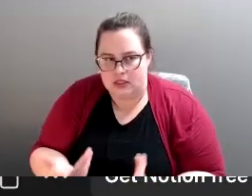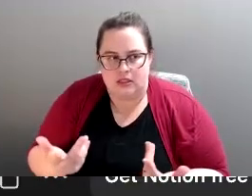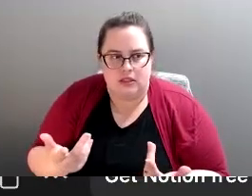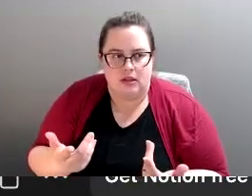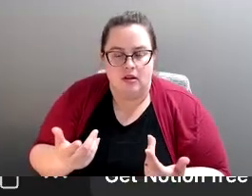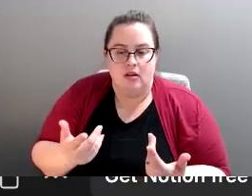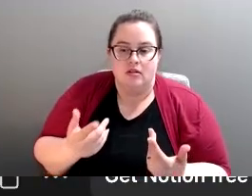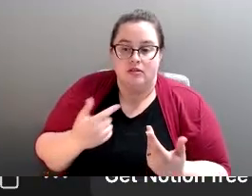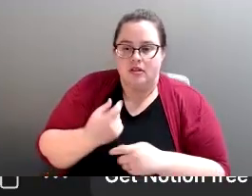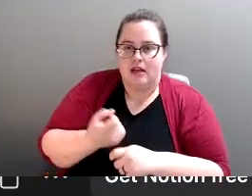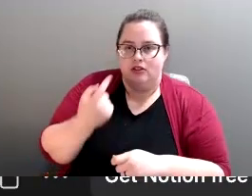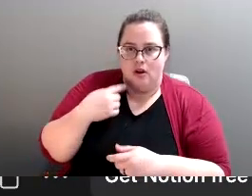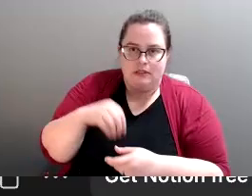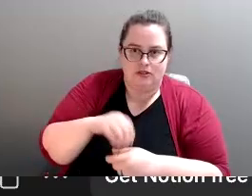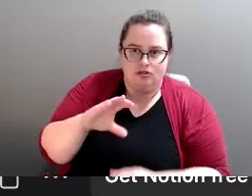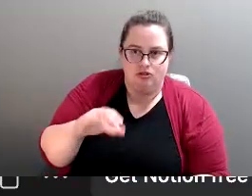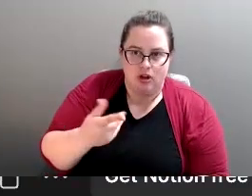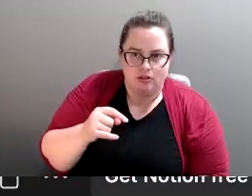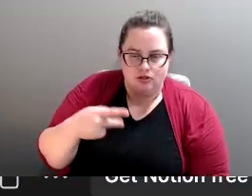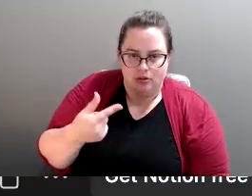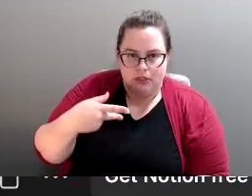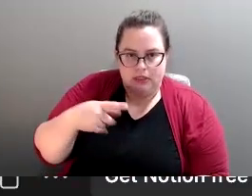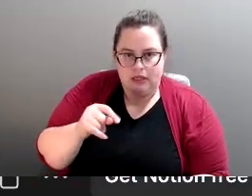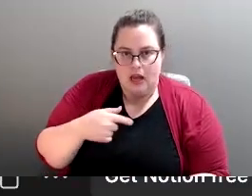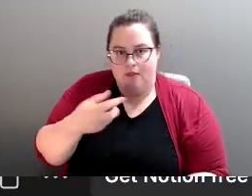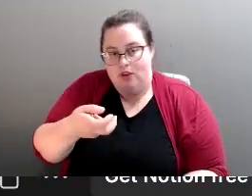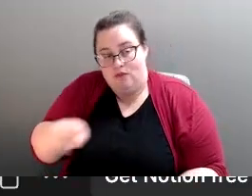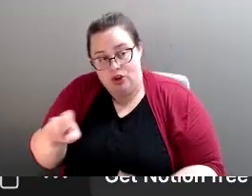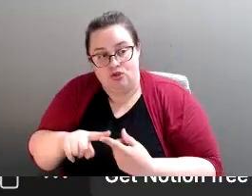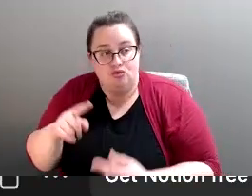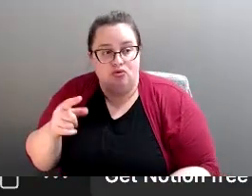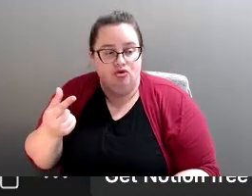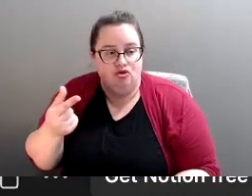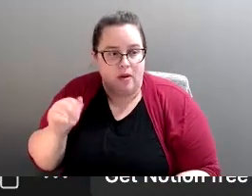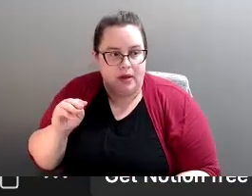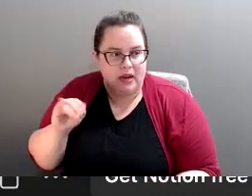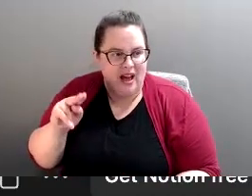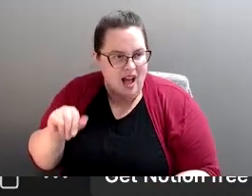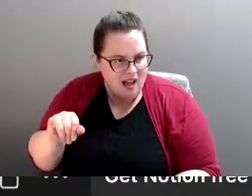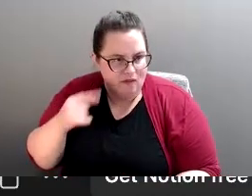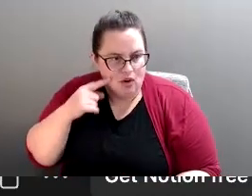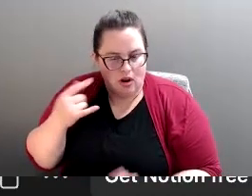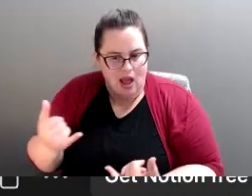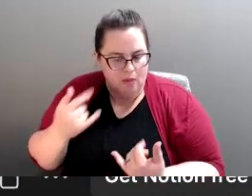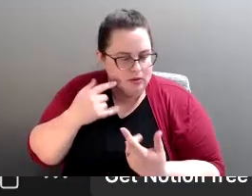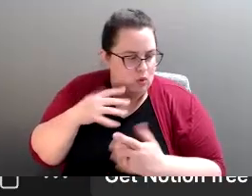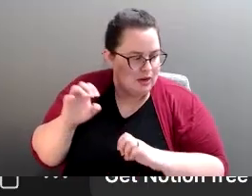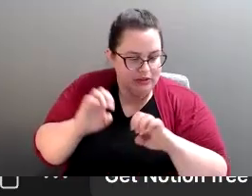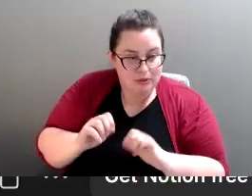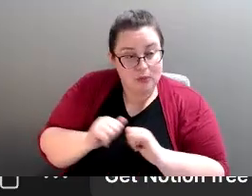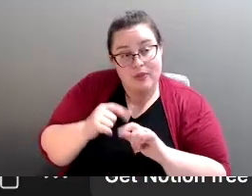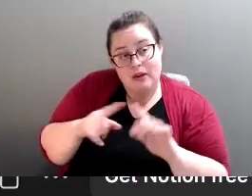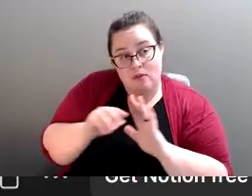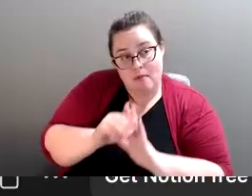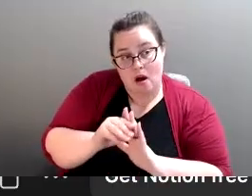was definitely a chat GPT. I've converted over to Gemini for now, and mostly because I just wanted to experiment with a different